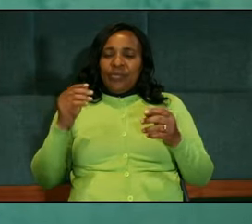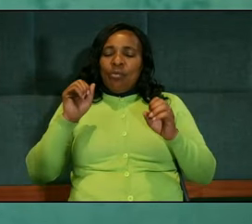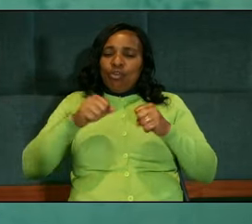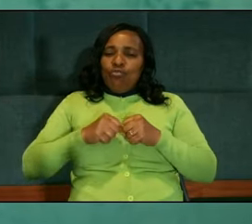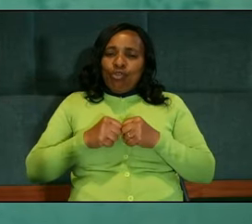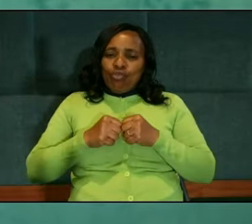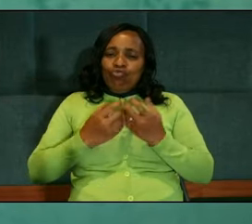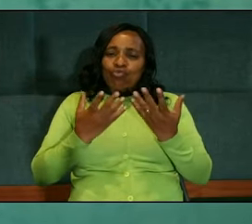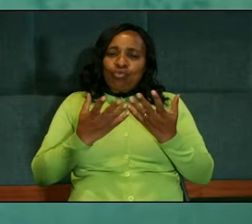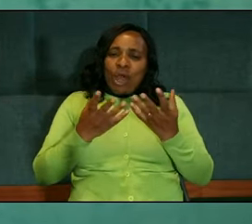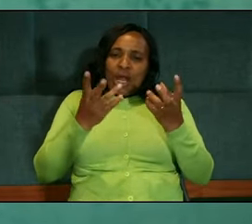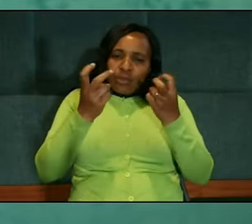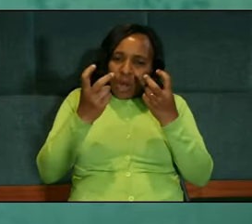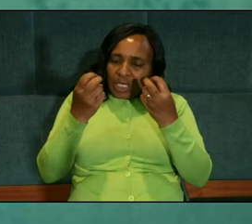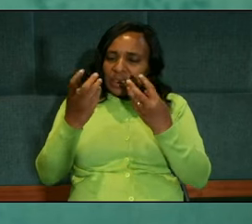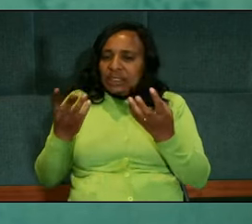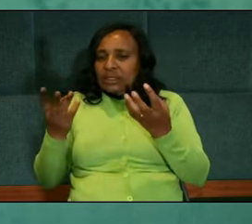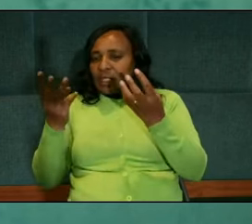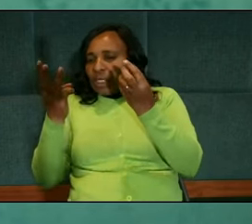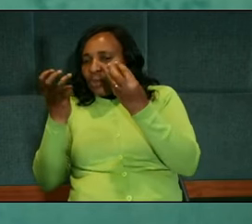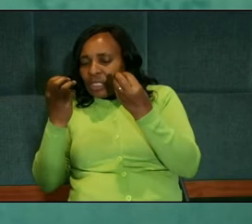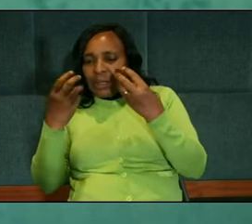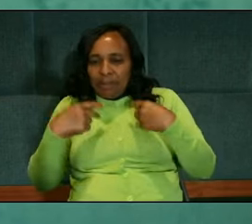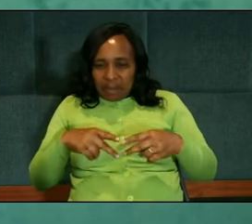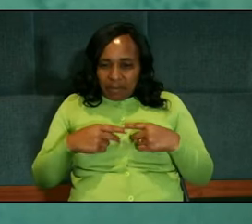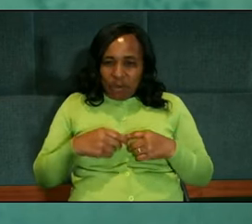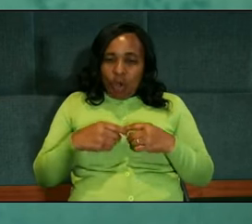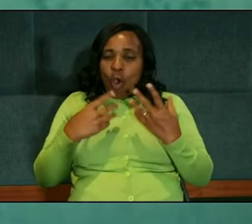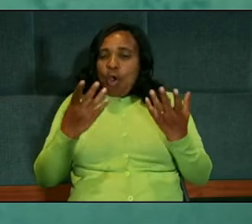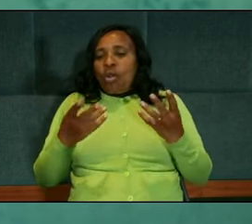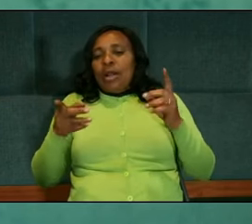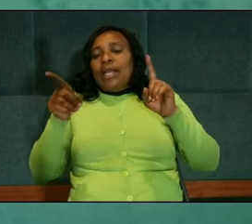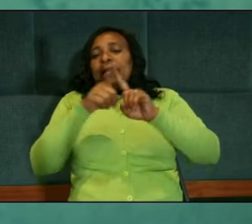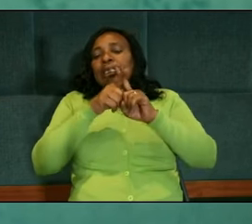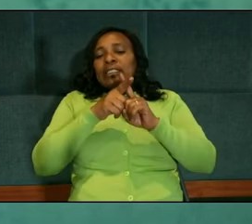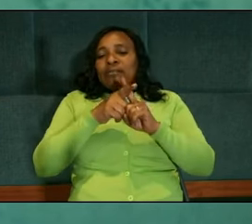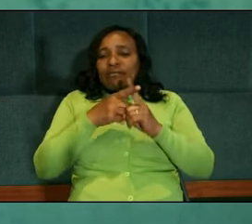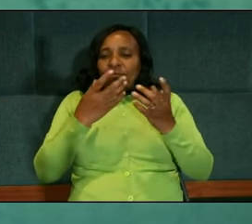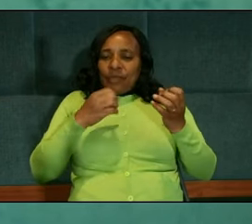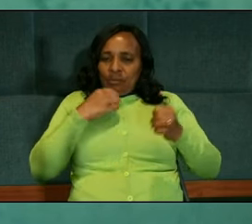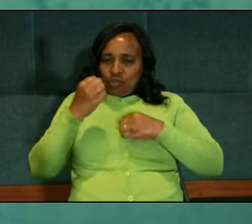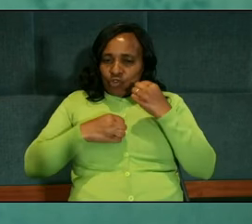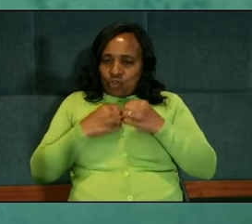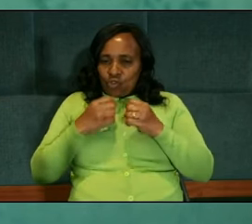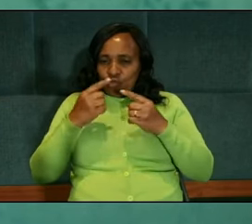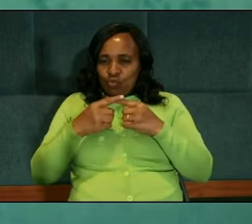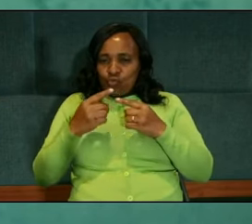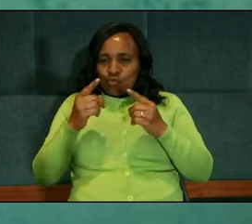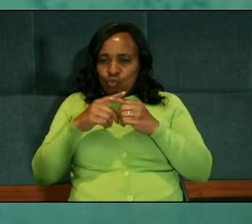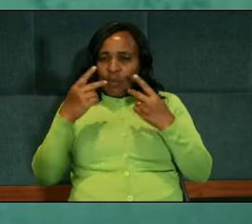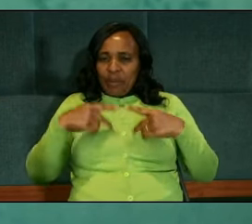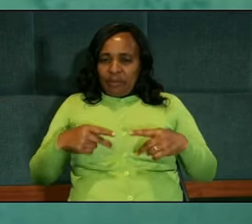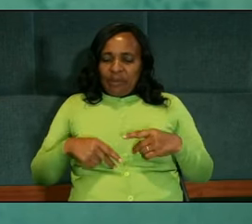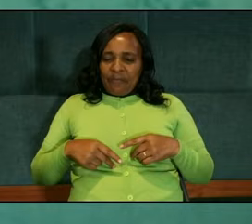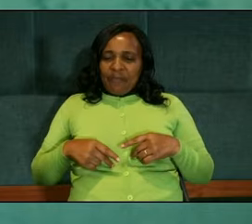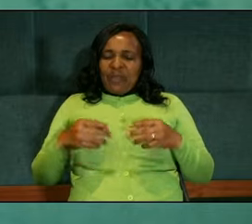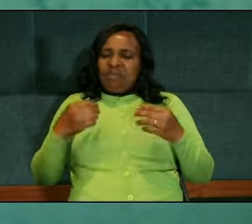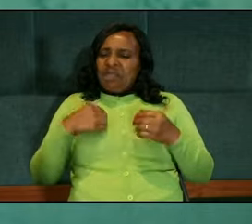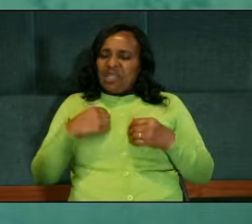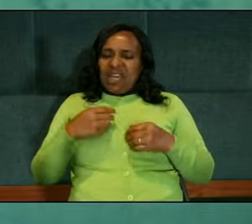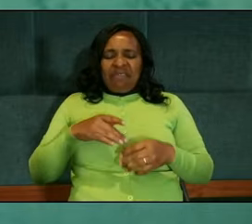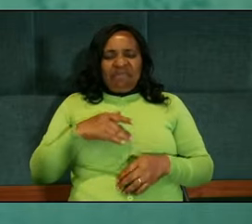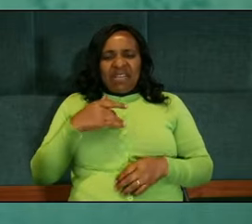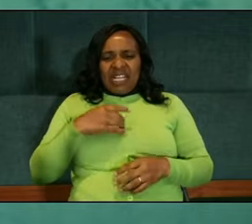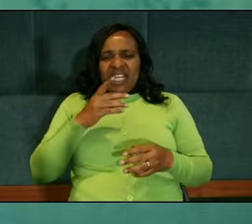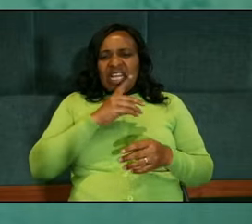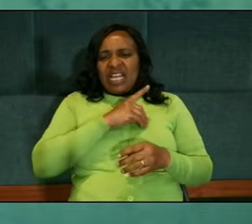gain the negative emotions Saul felt towards him. I feel like David was just, like